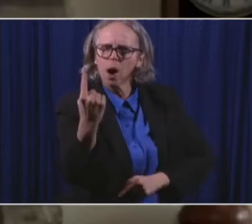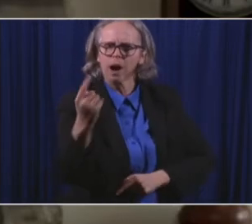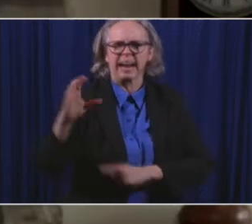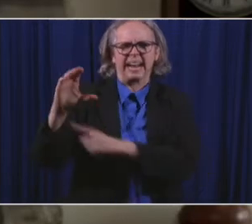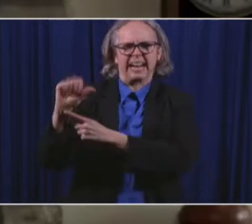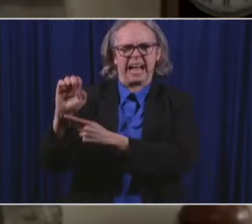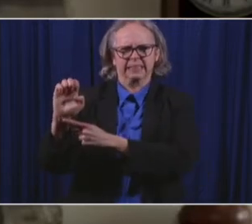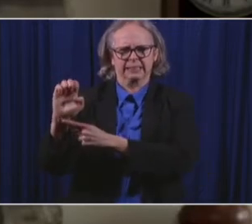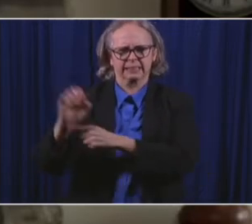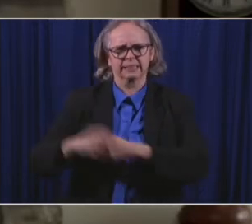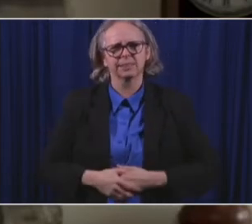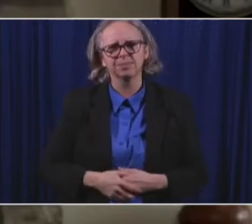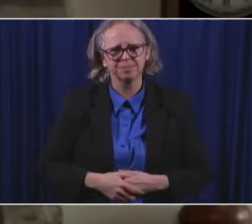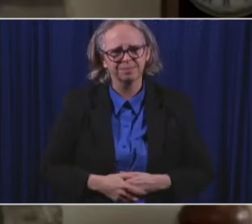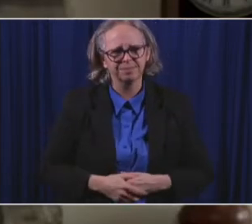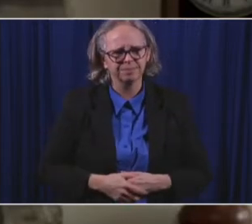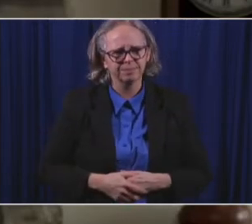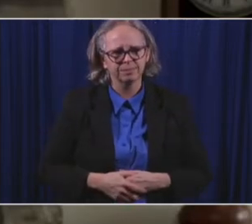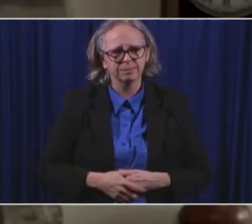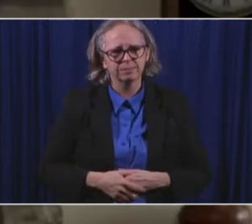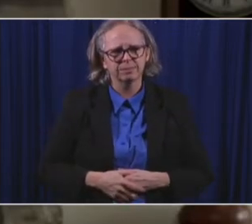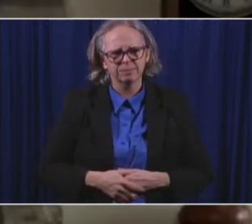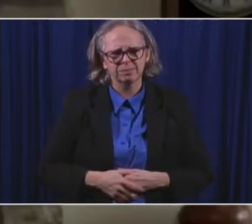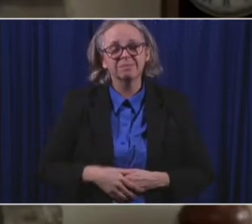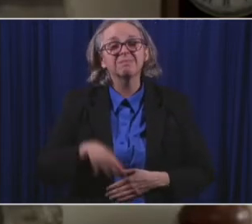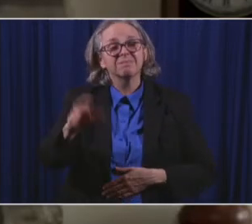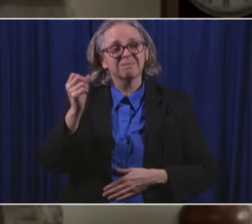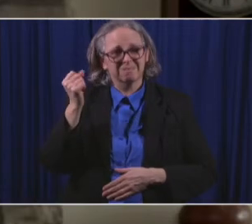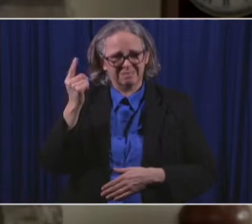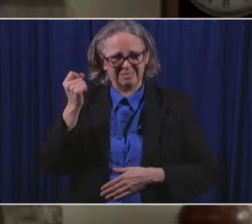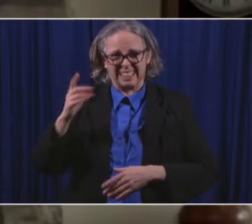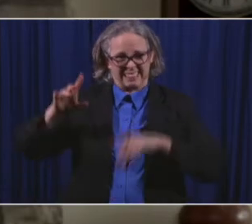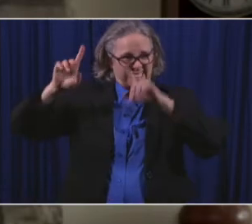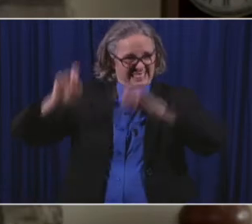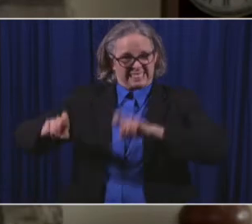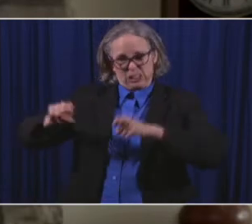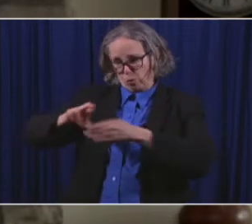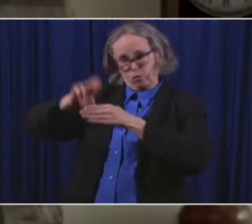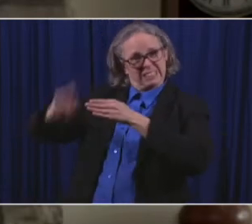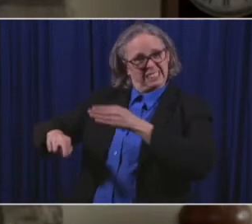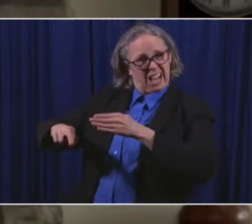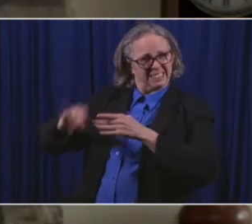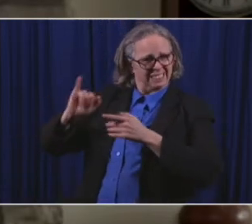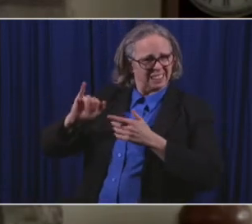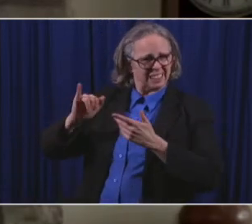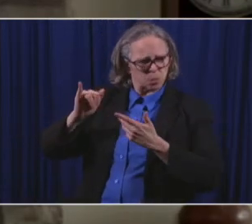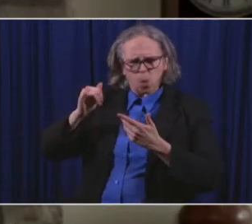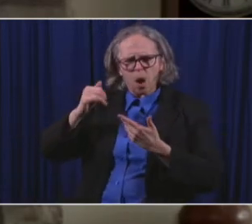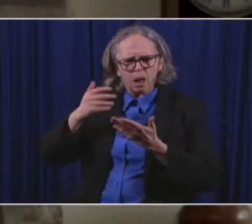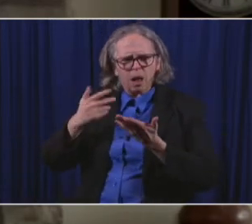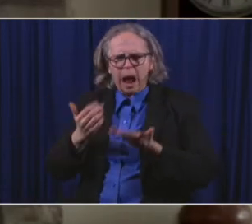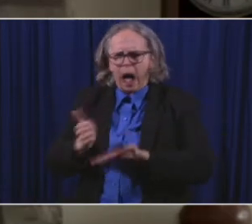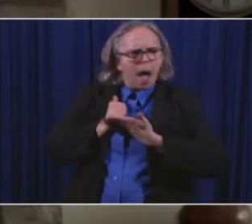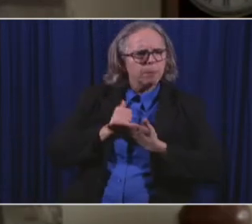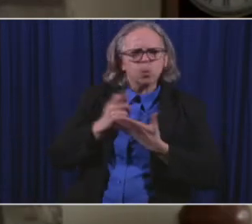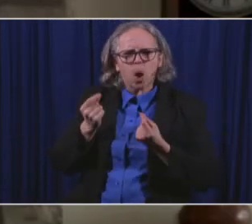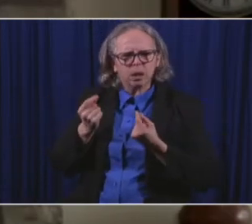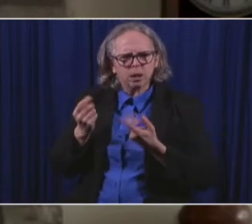out. Additionally, we'll also be adding these test results to our positivity calculation in the coming weeks. That will not occur